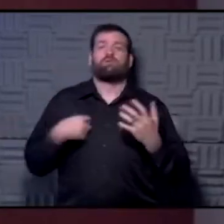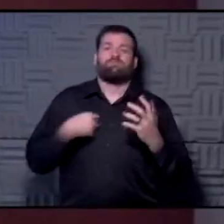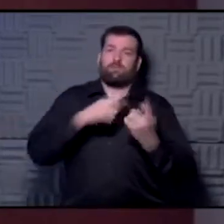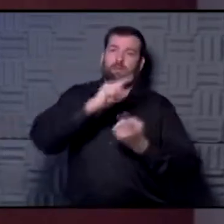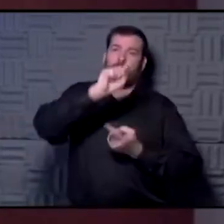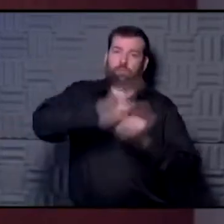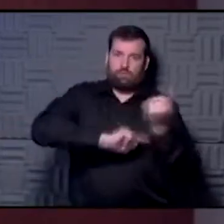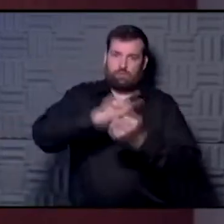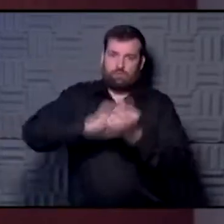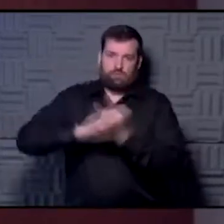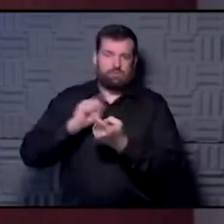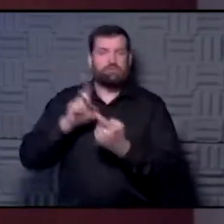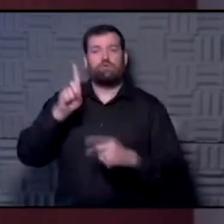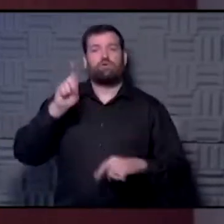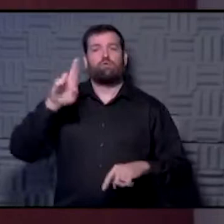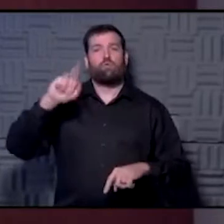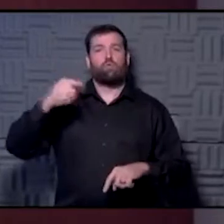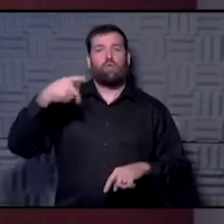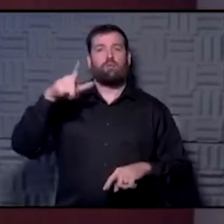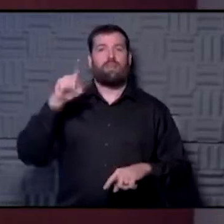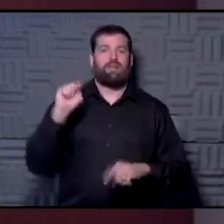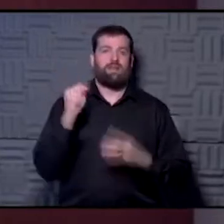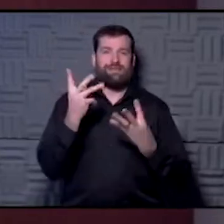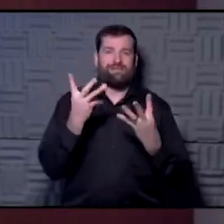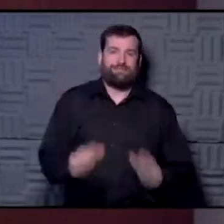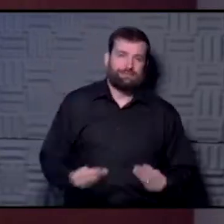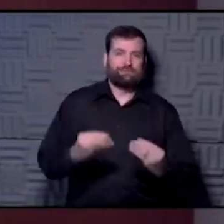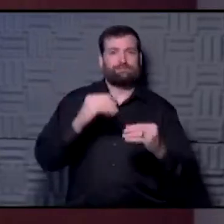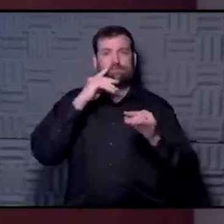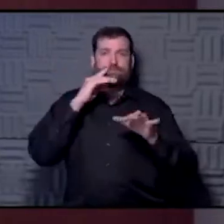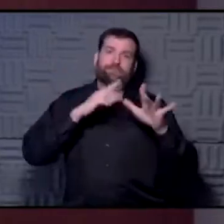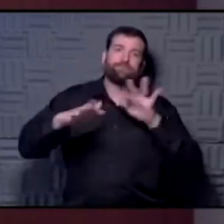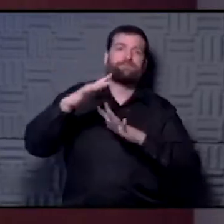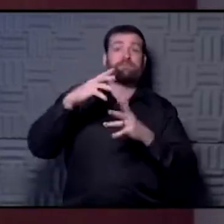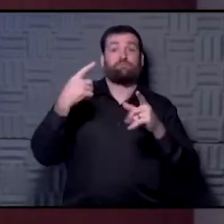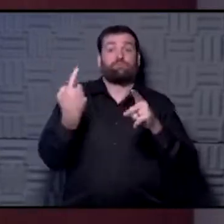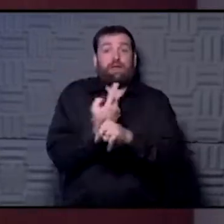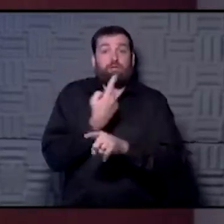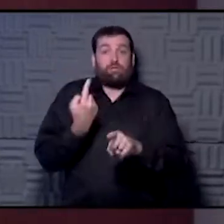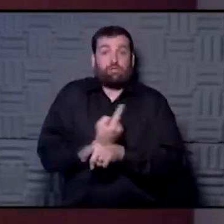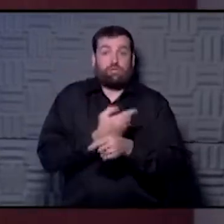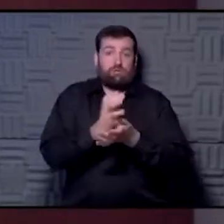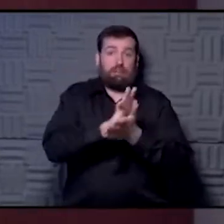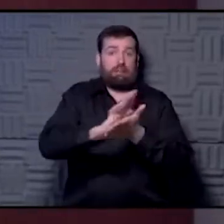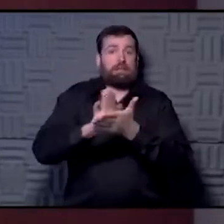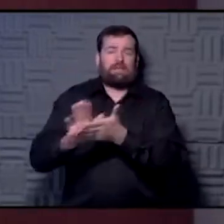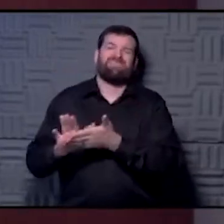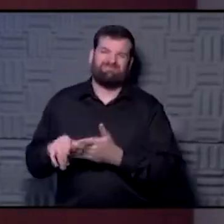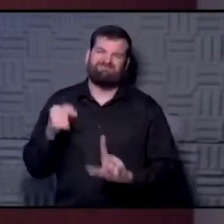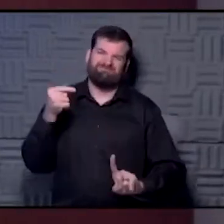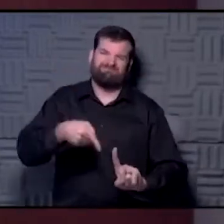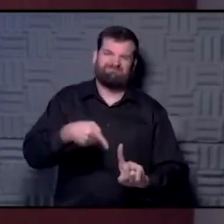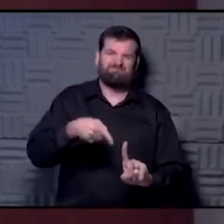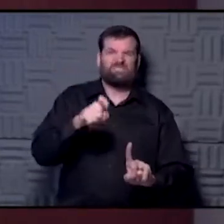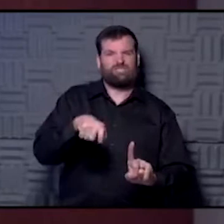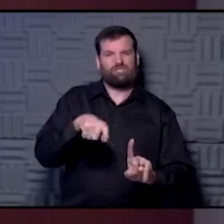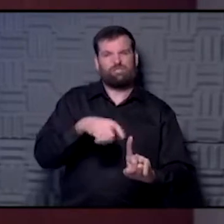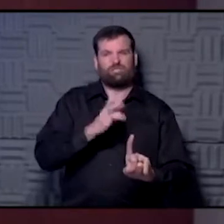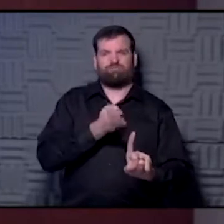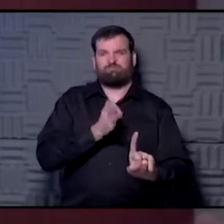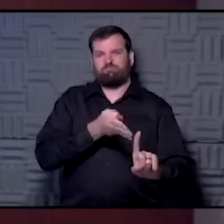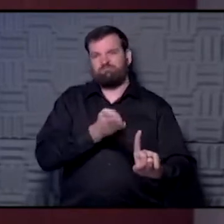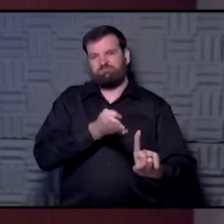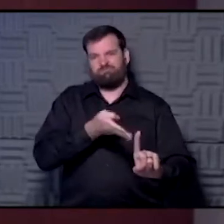to person through the droplet transmission. So good standard regular cleaning protocols are really the ones that we've been